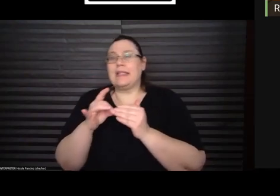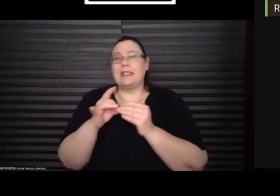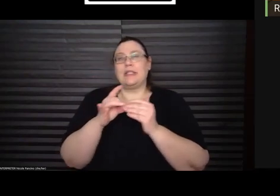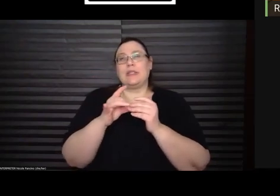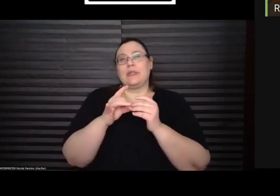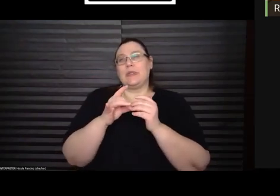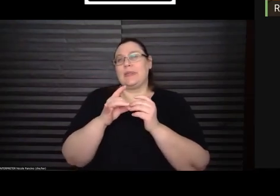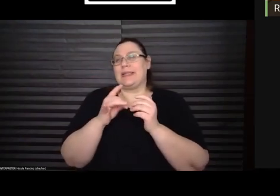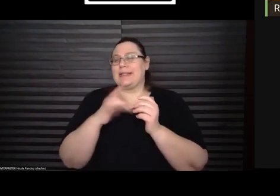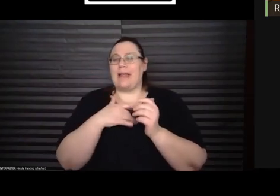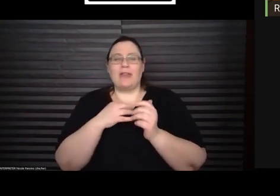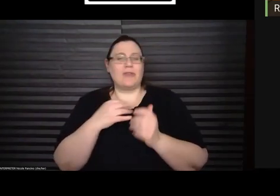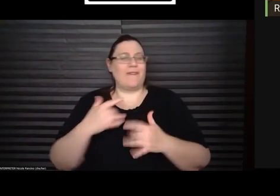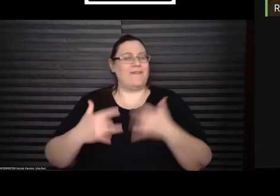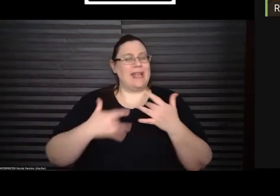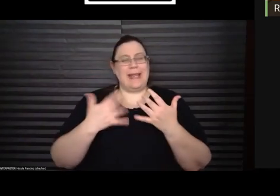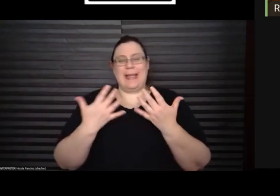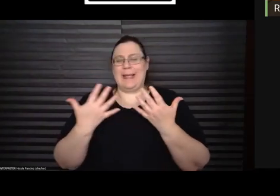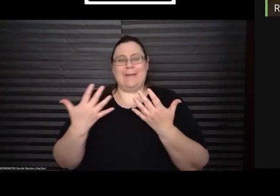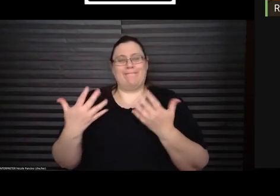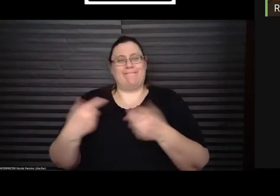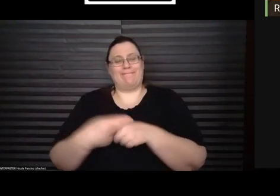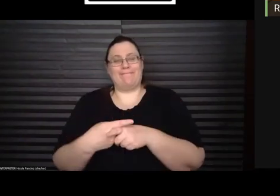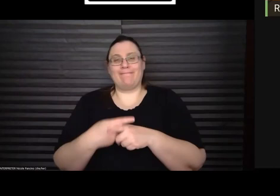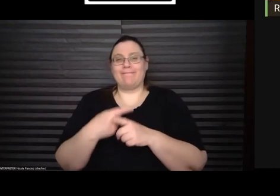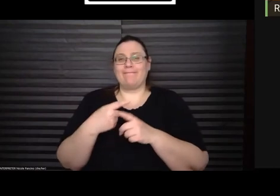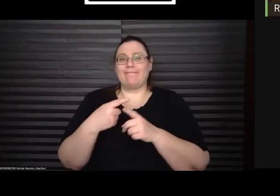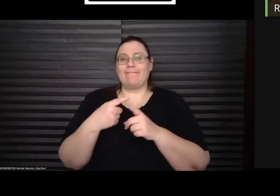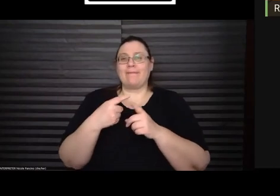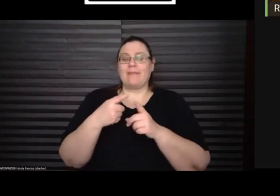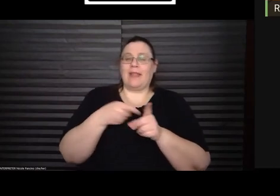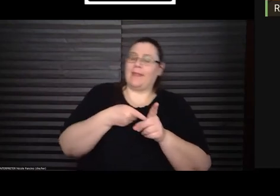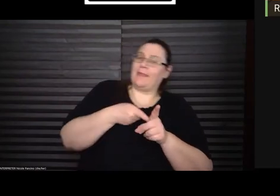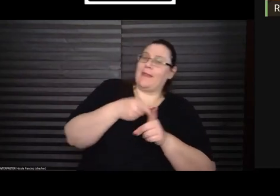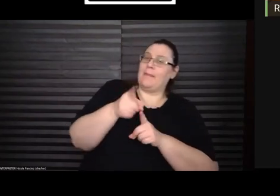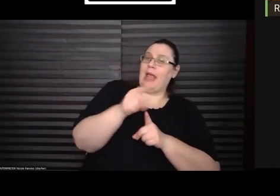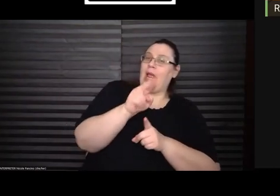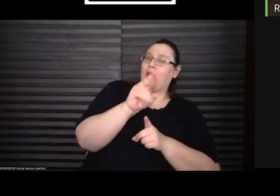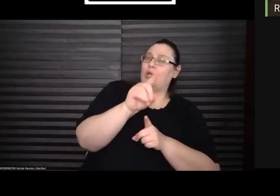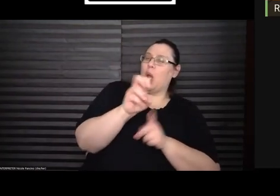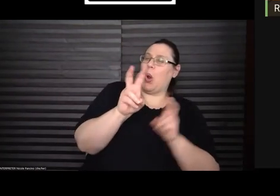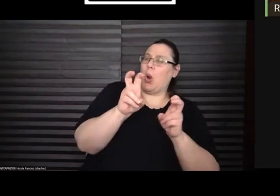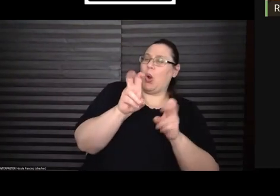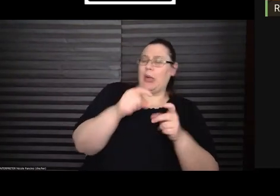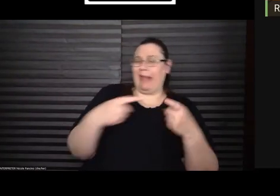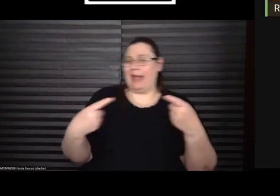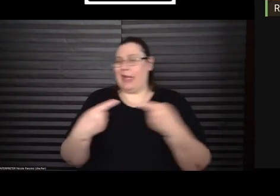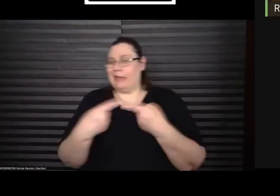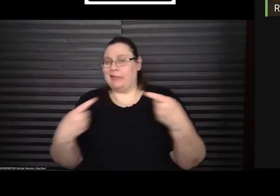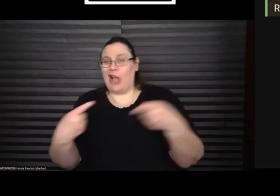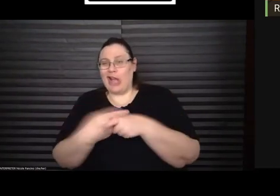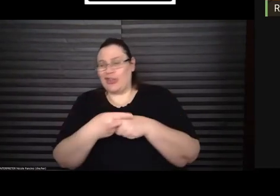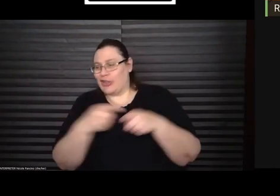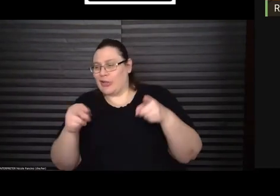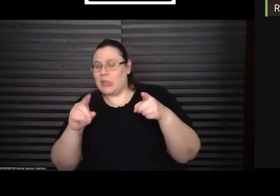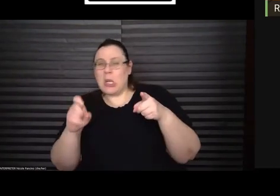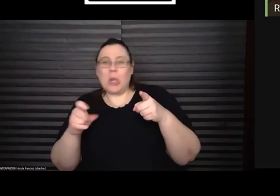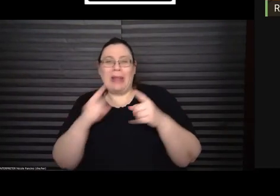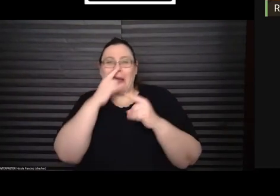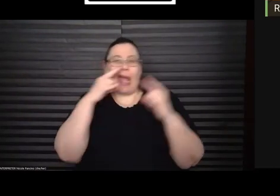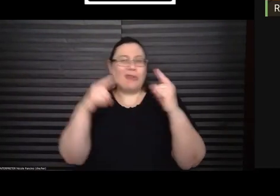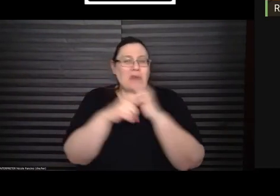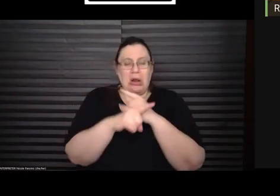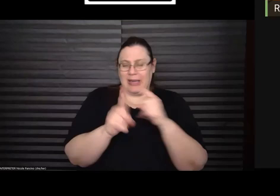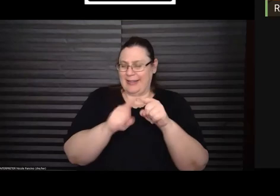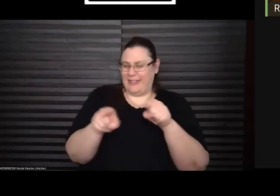or a feeling, the sort of the main note and the slightly contradictory one. So it's either like an ironic